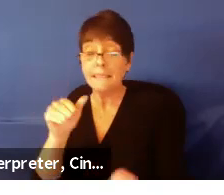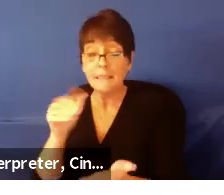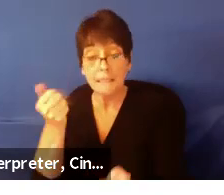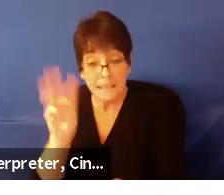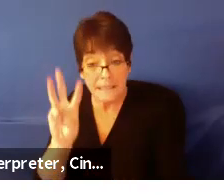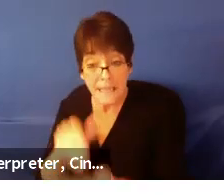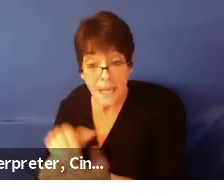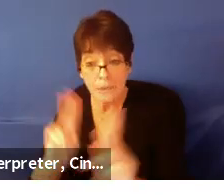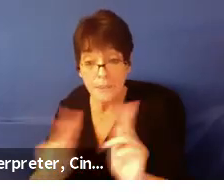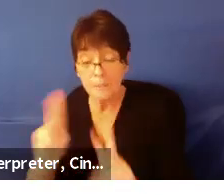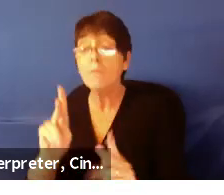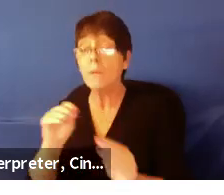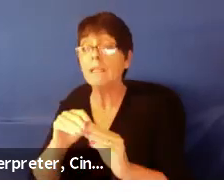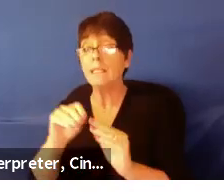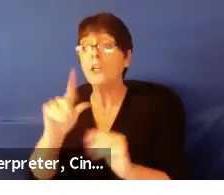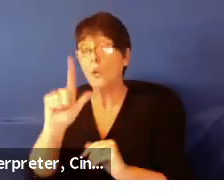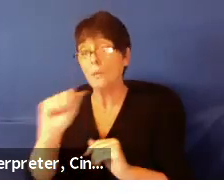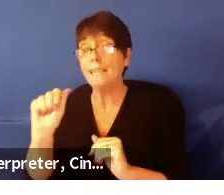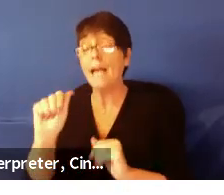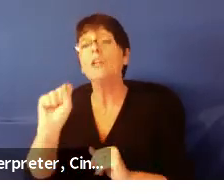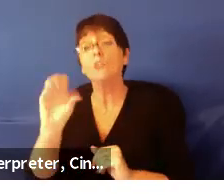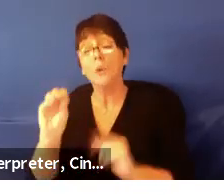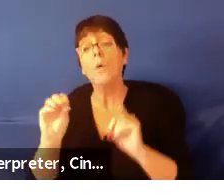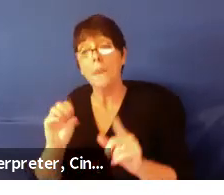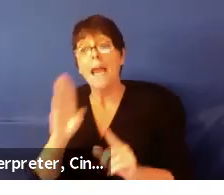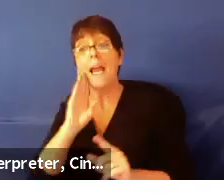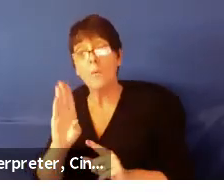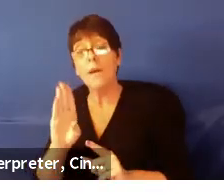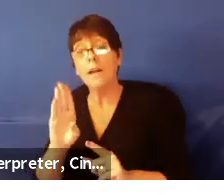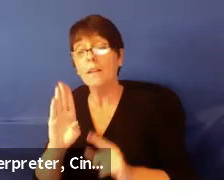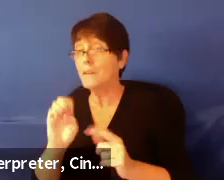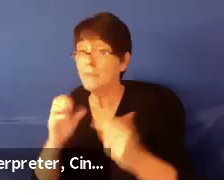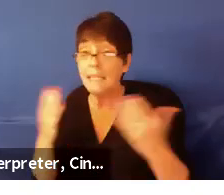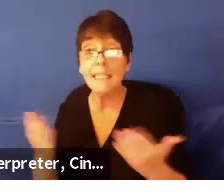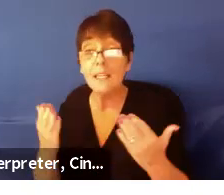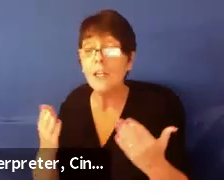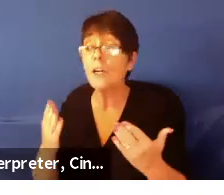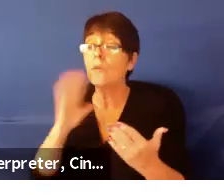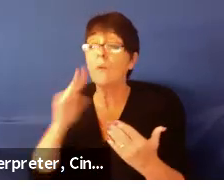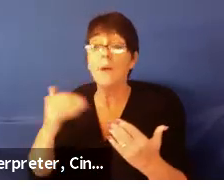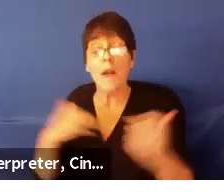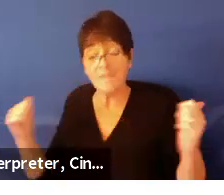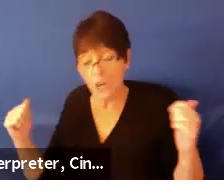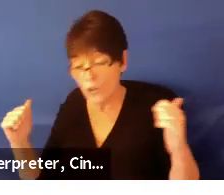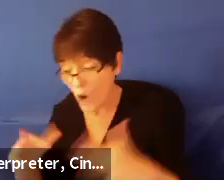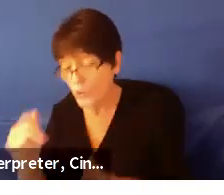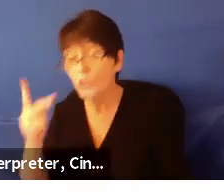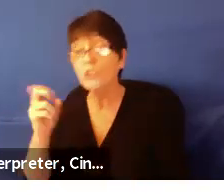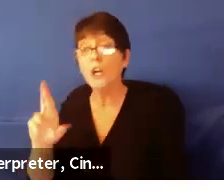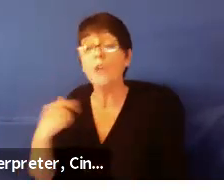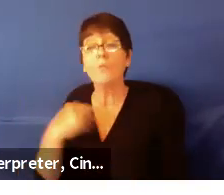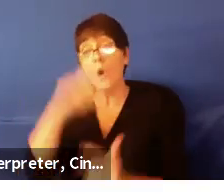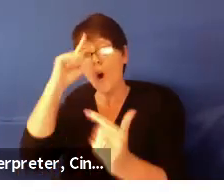in Louisiana. So they will be here. We will have congregate sheltering. We hope to keep